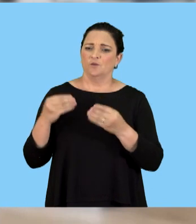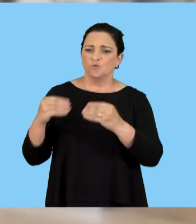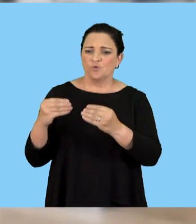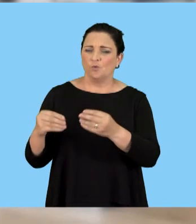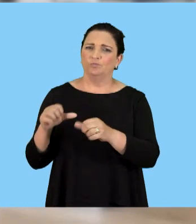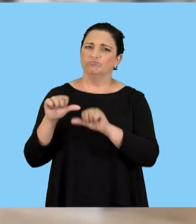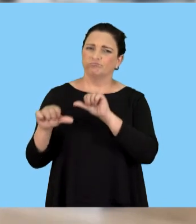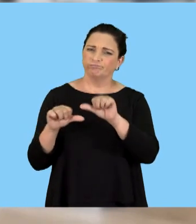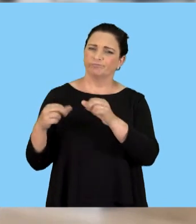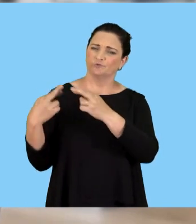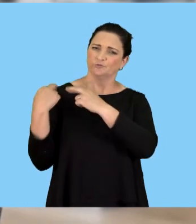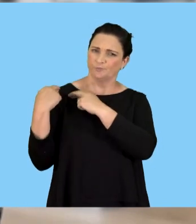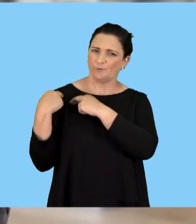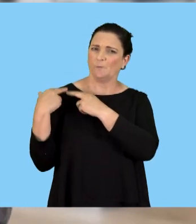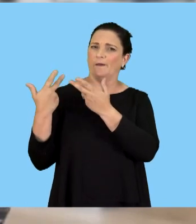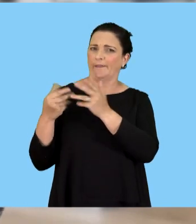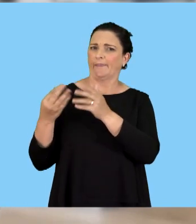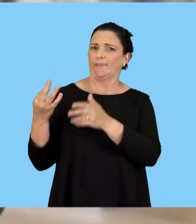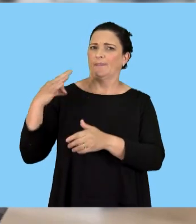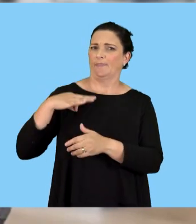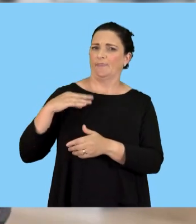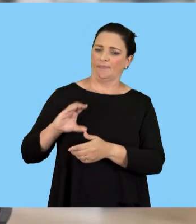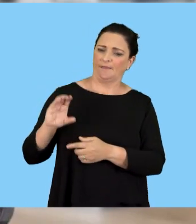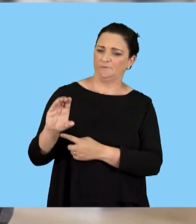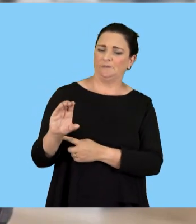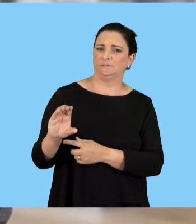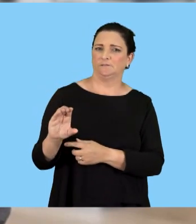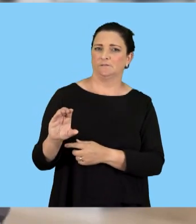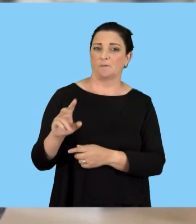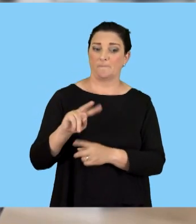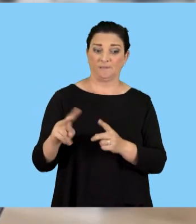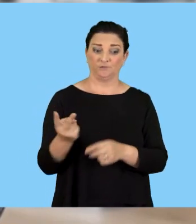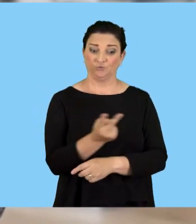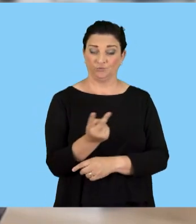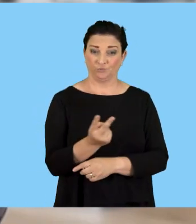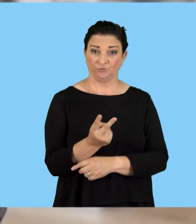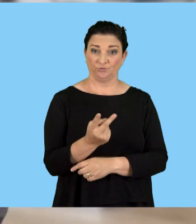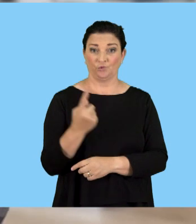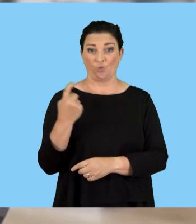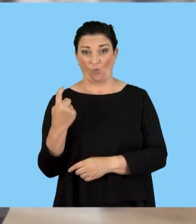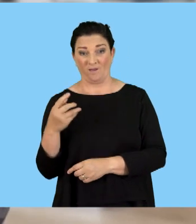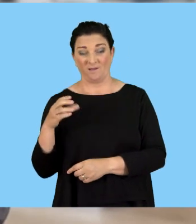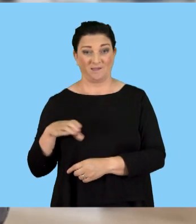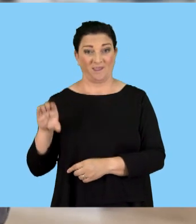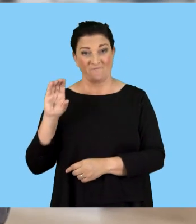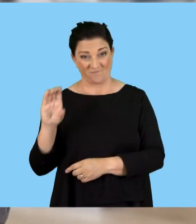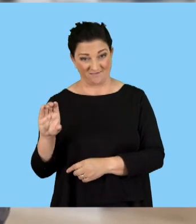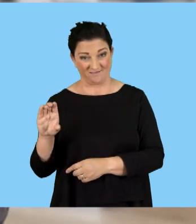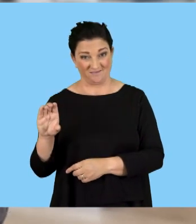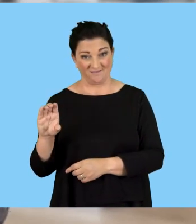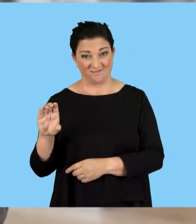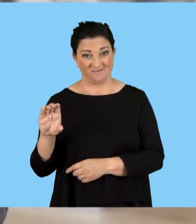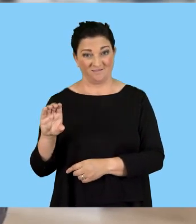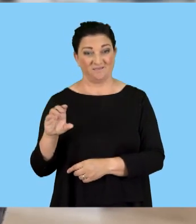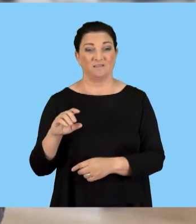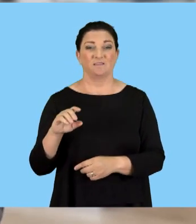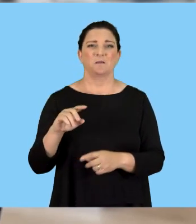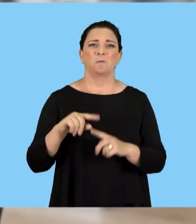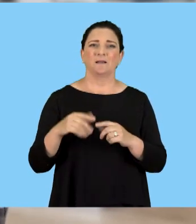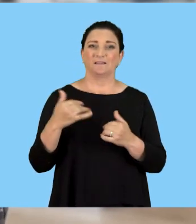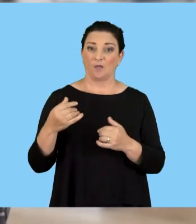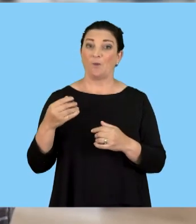advantages. Hence, after this, we look into the impact of the community and the impact of the business as they